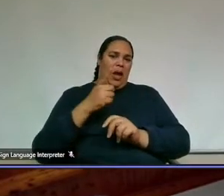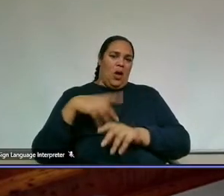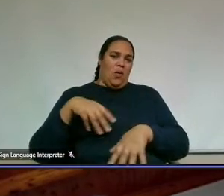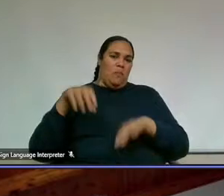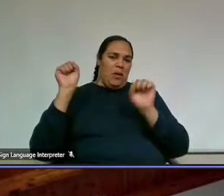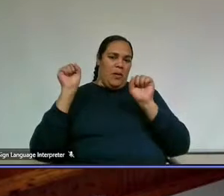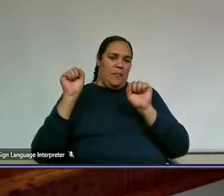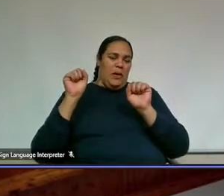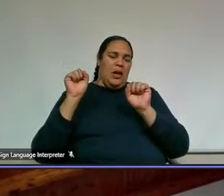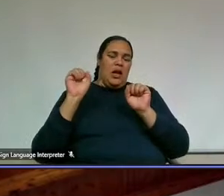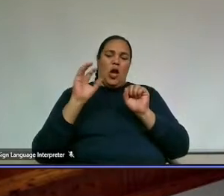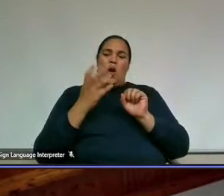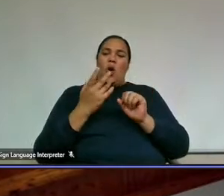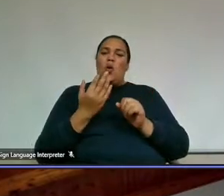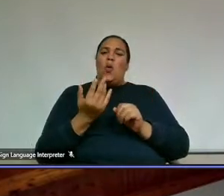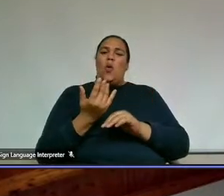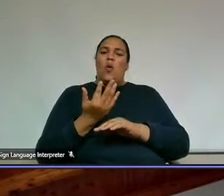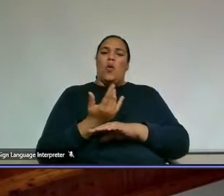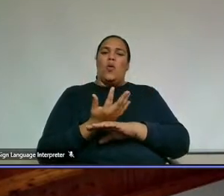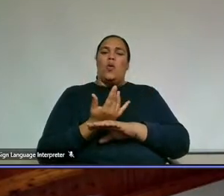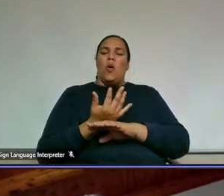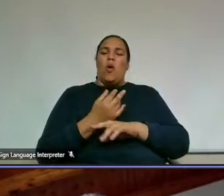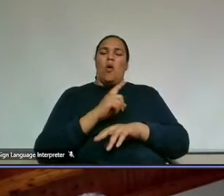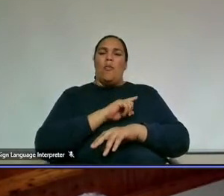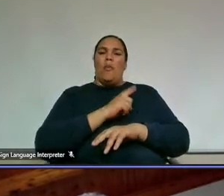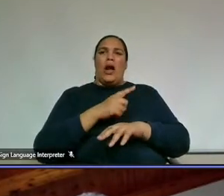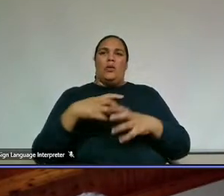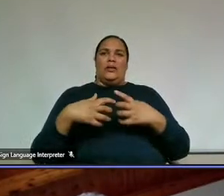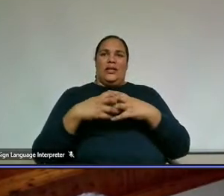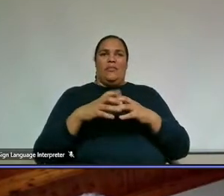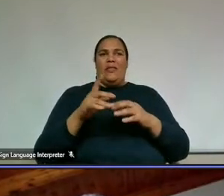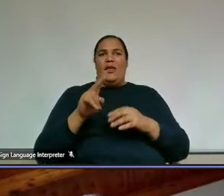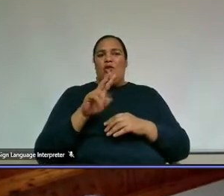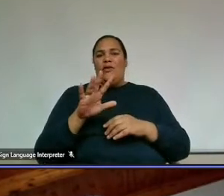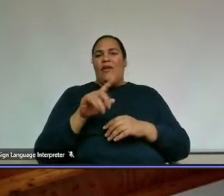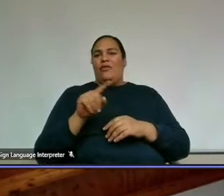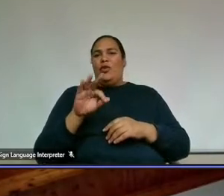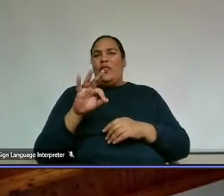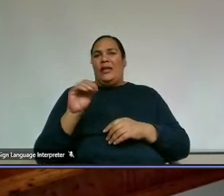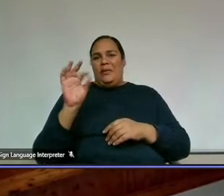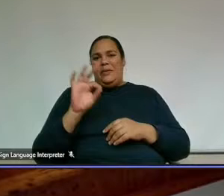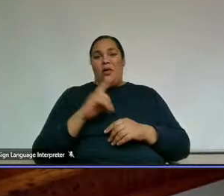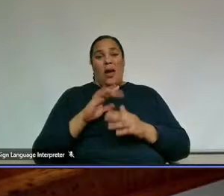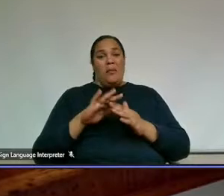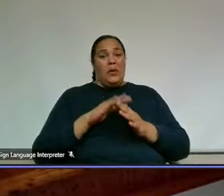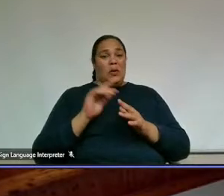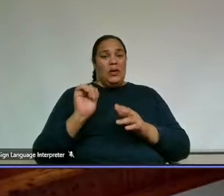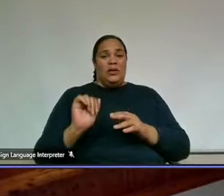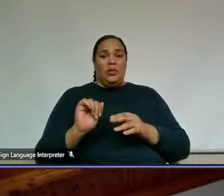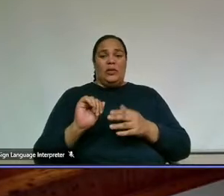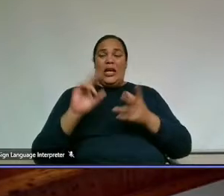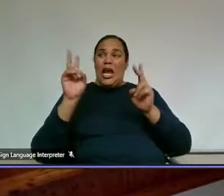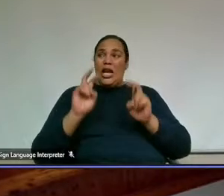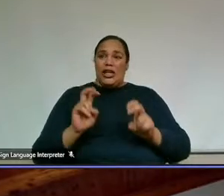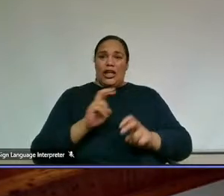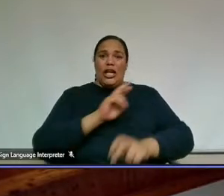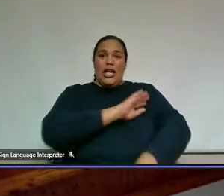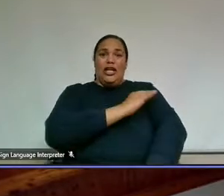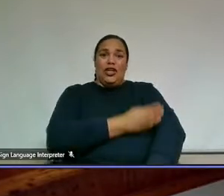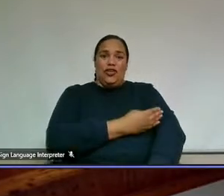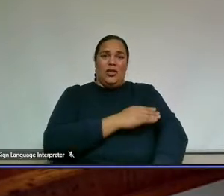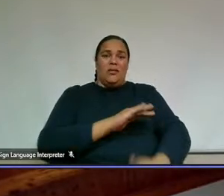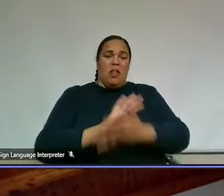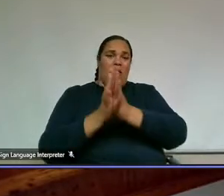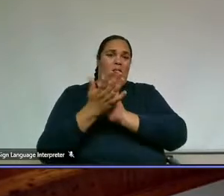coal-based power setup. In any other country, we'd be sitting up at sort of in the region 25 to 30%. It's just because of the skewing of our energy platform at the